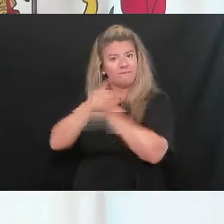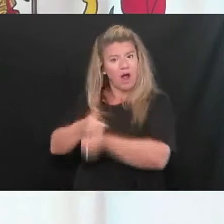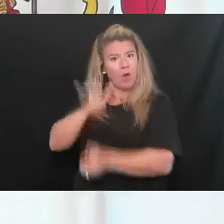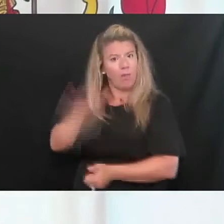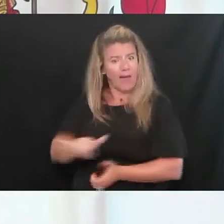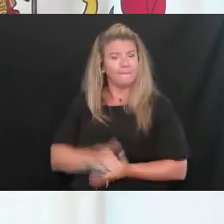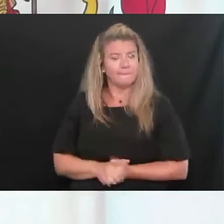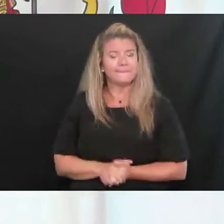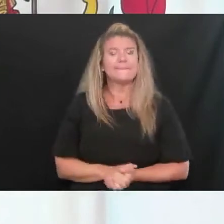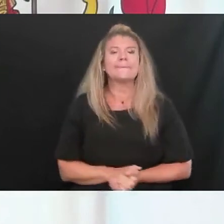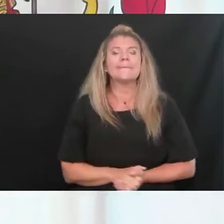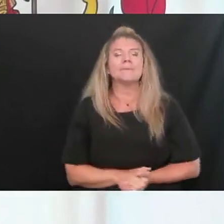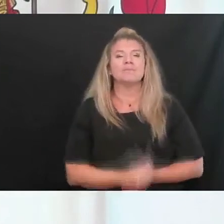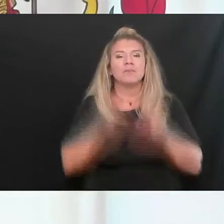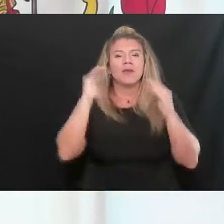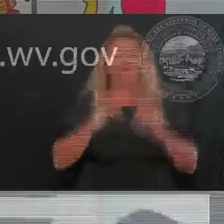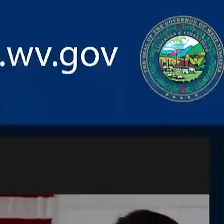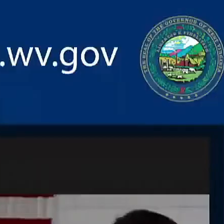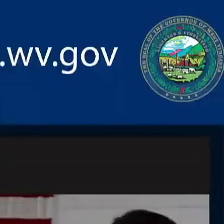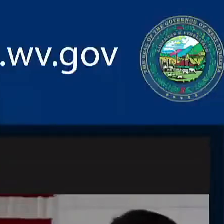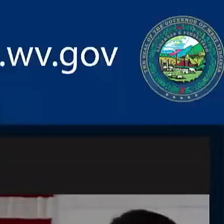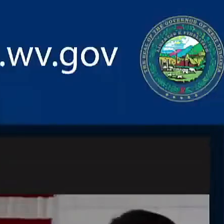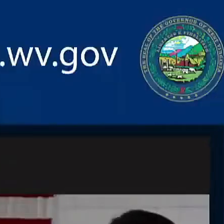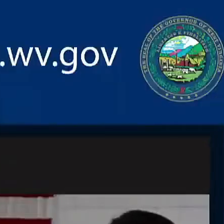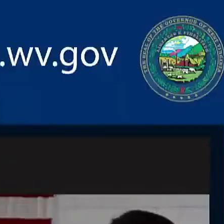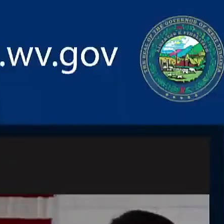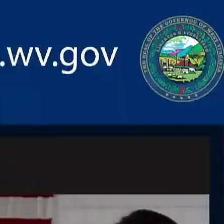right, thank you, David. Next to Steve Adams with Ogden Newspapers.